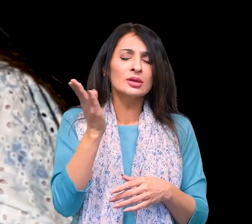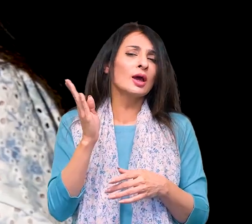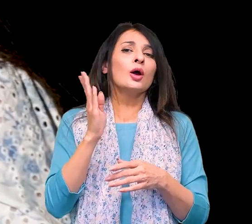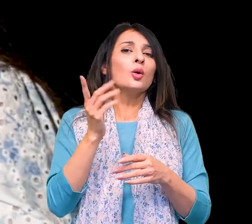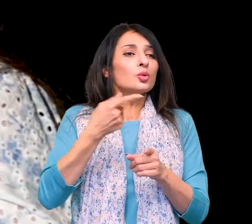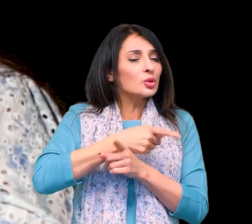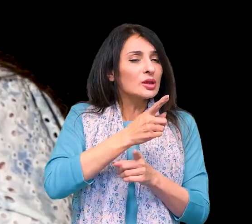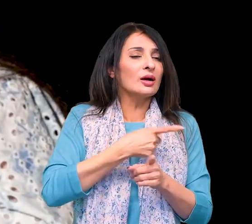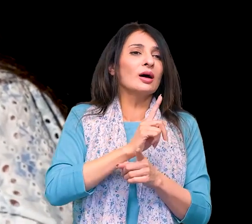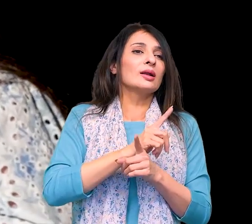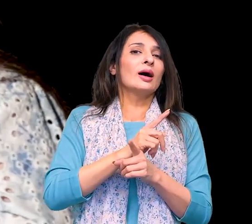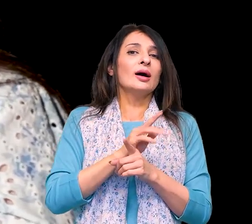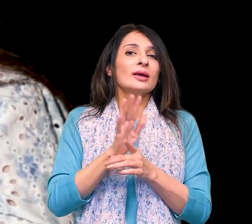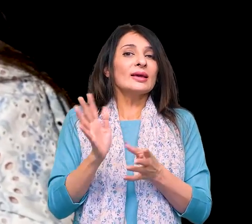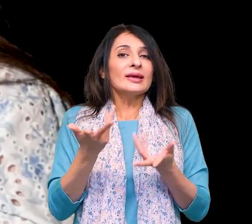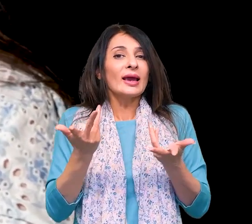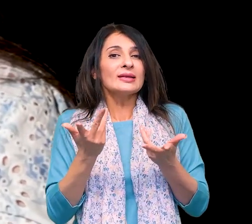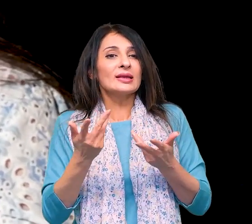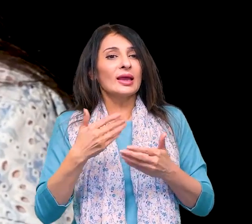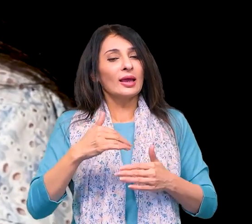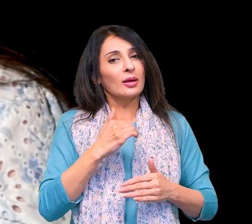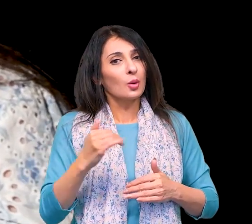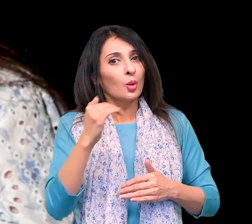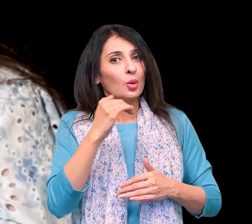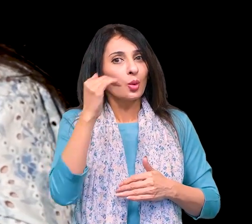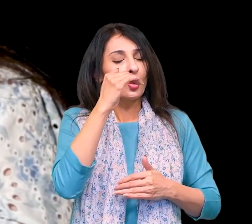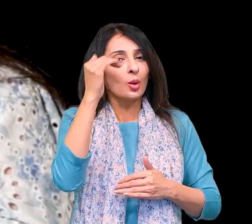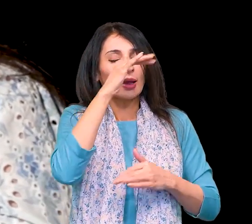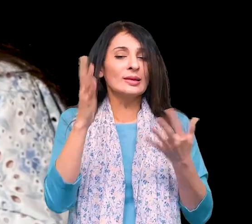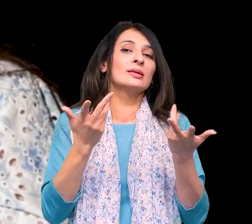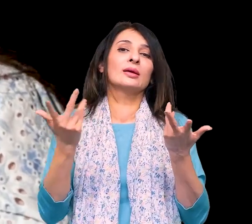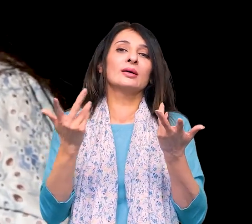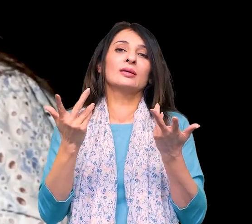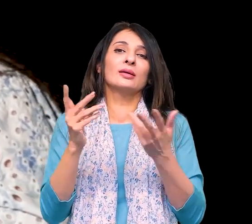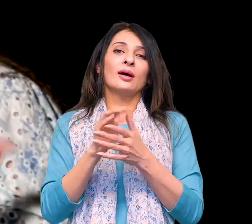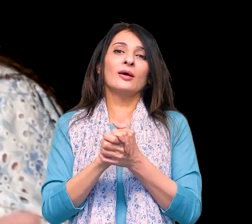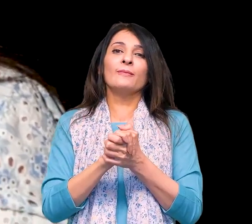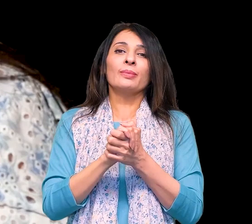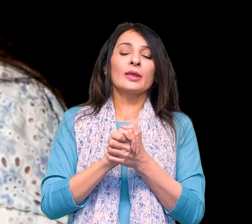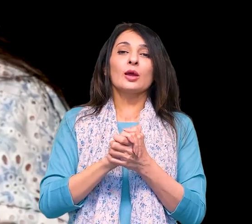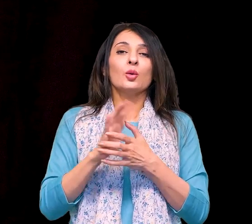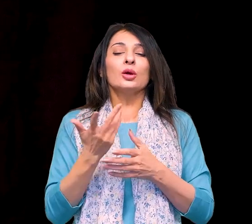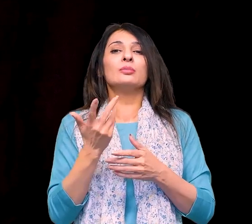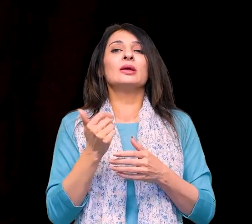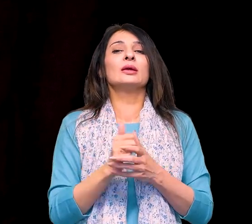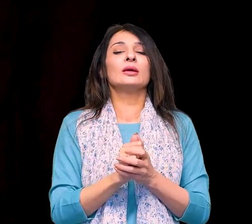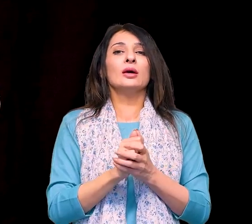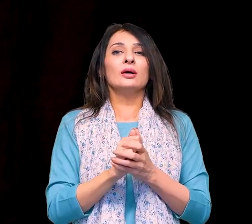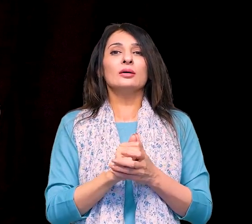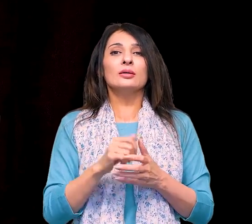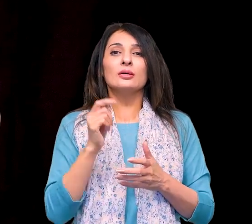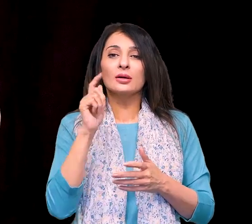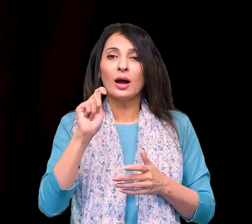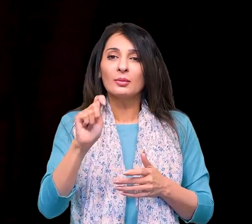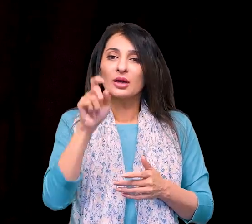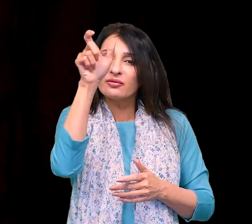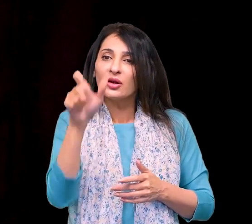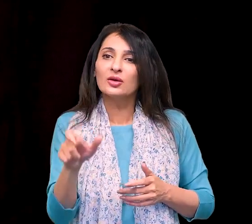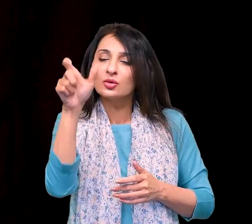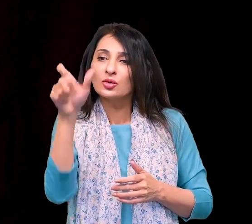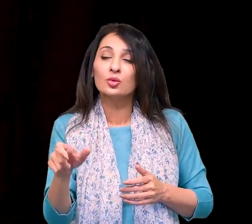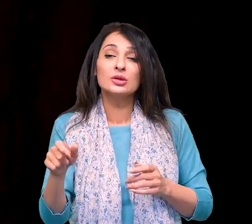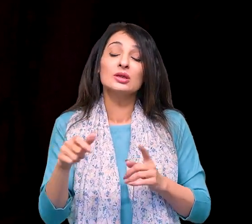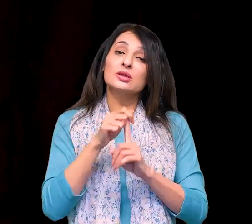like-minded mothers and like-minded women. And as it grows, we'll see how far the group needs to grow and what is the need